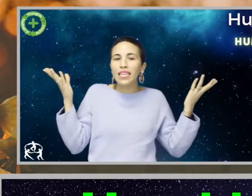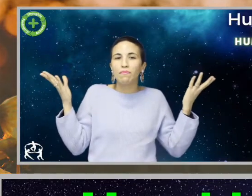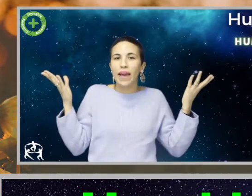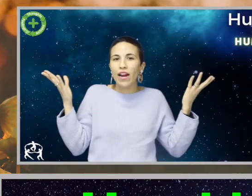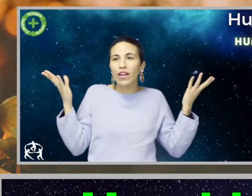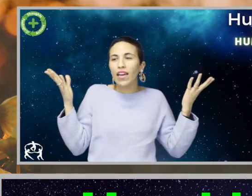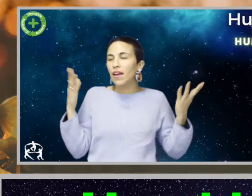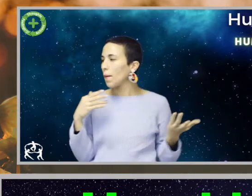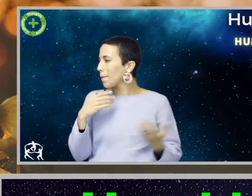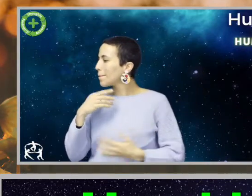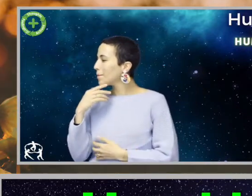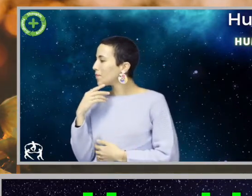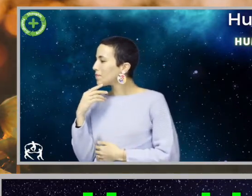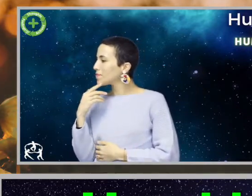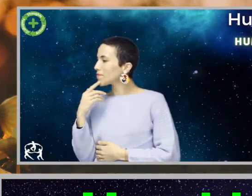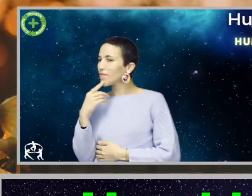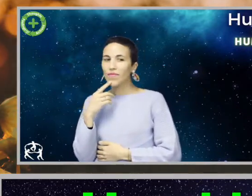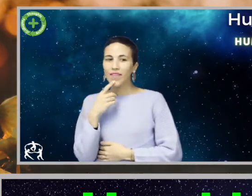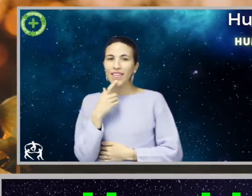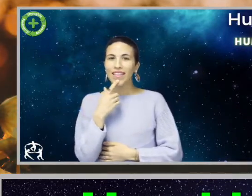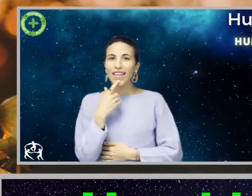humble means, Perry? Oh, okay.